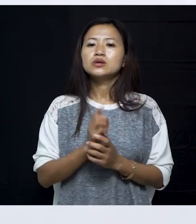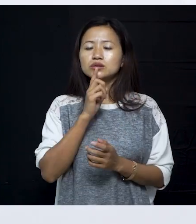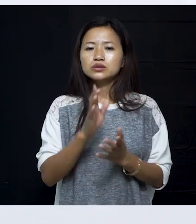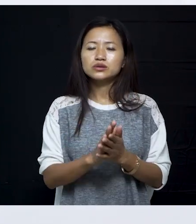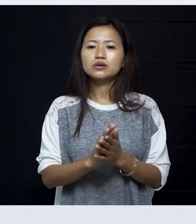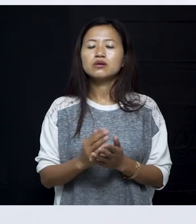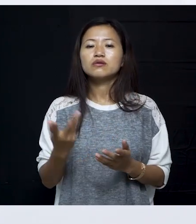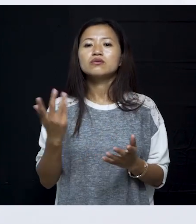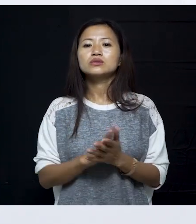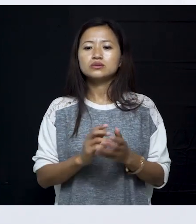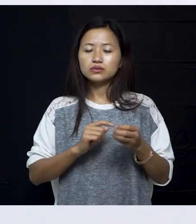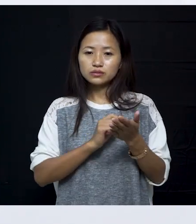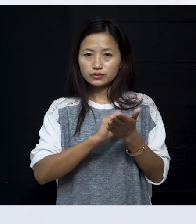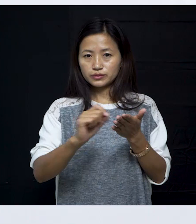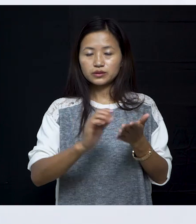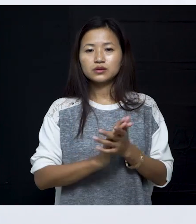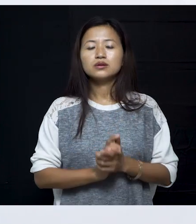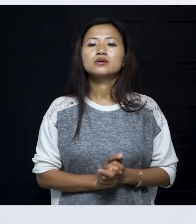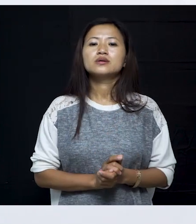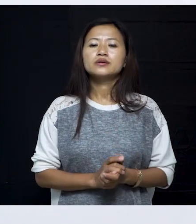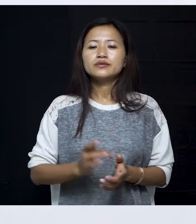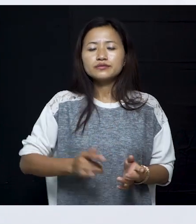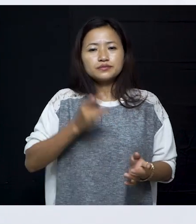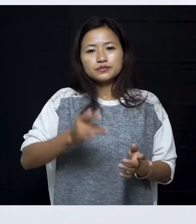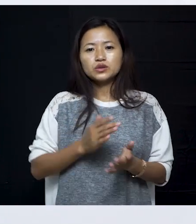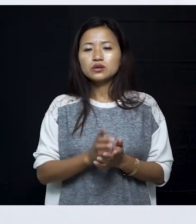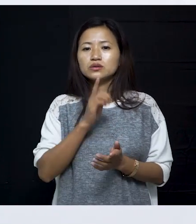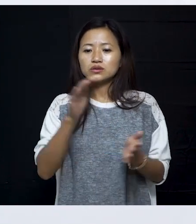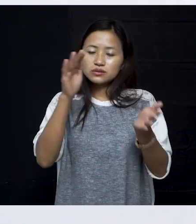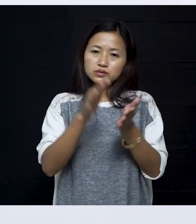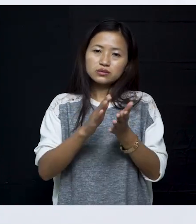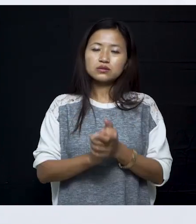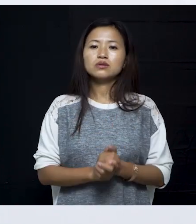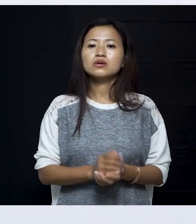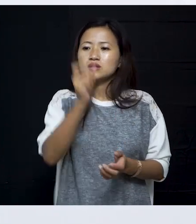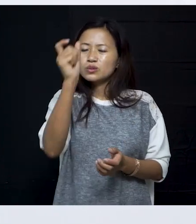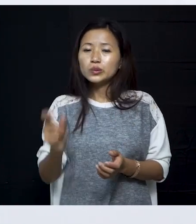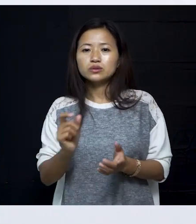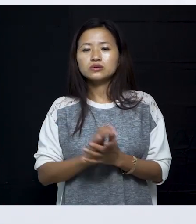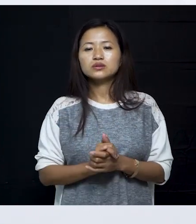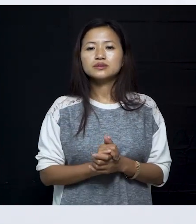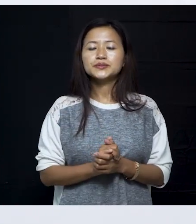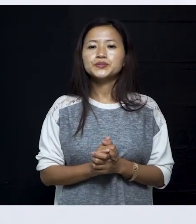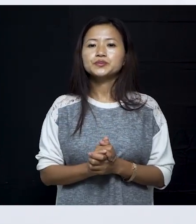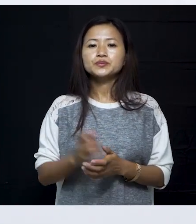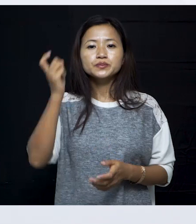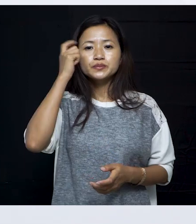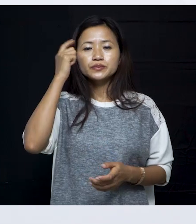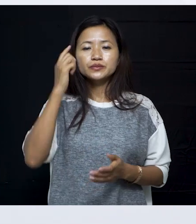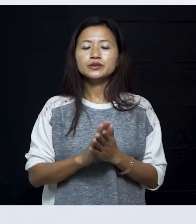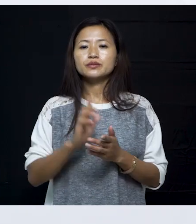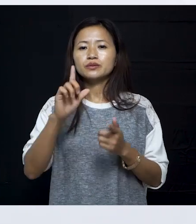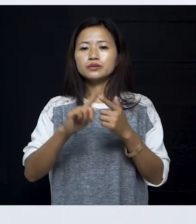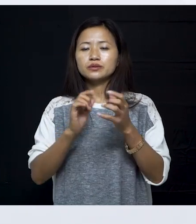of what to write, and if you feel that you are short of words, then think about the